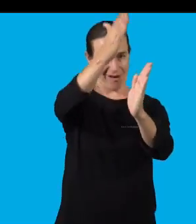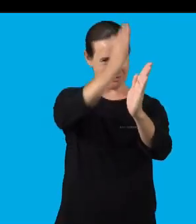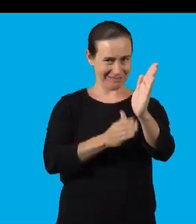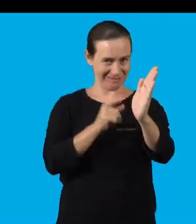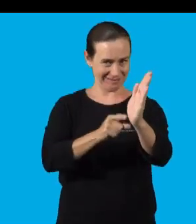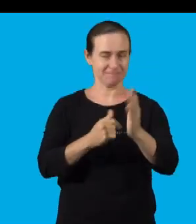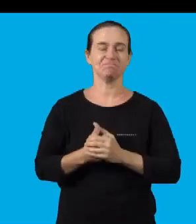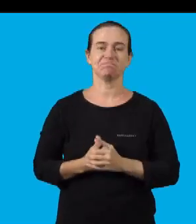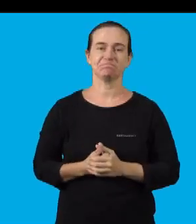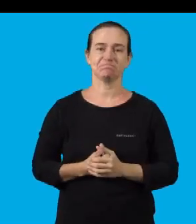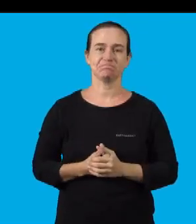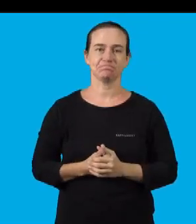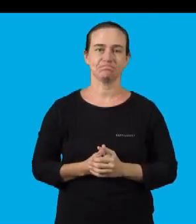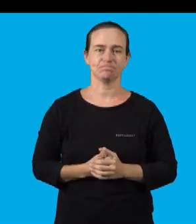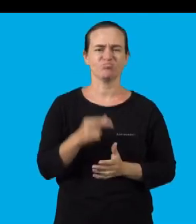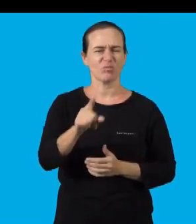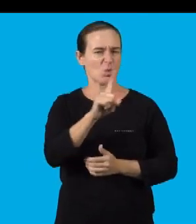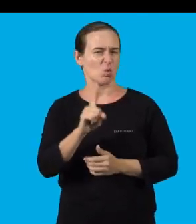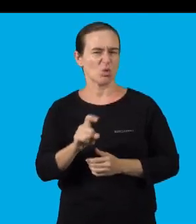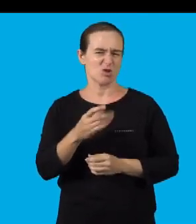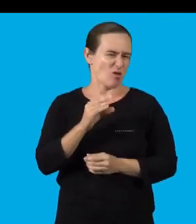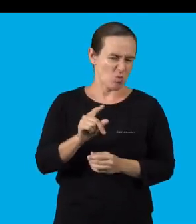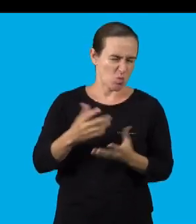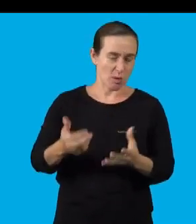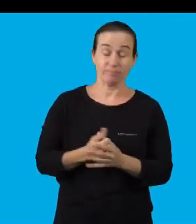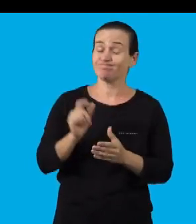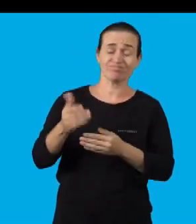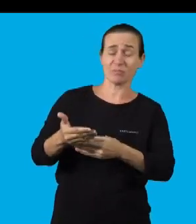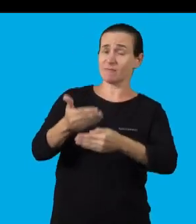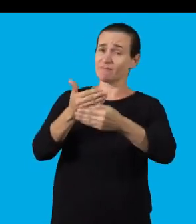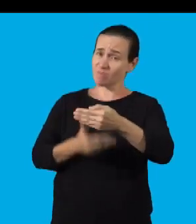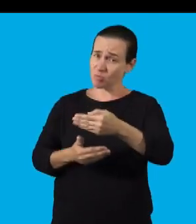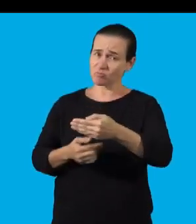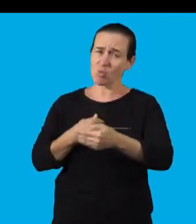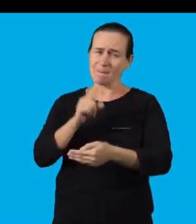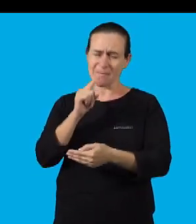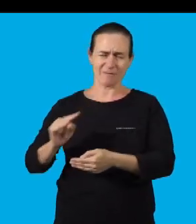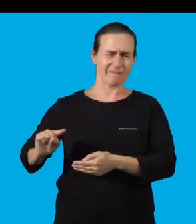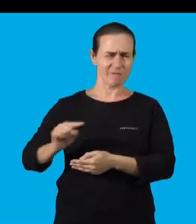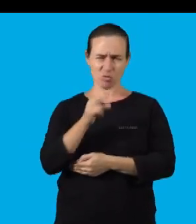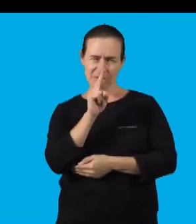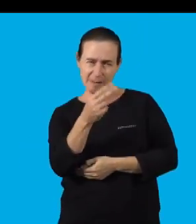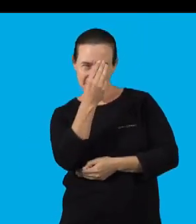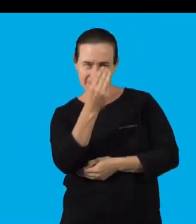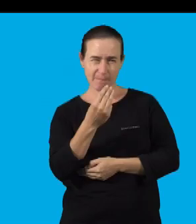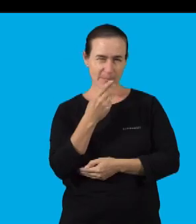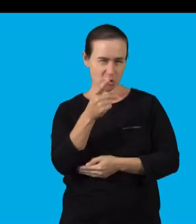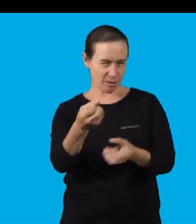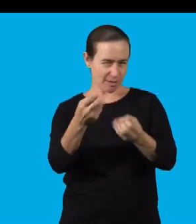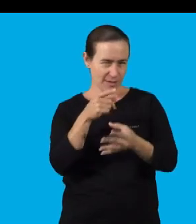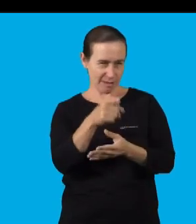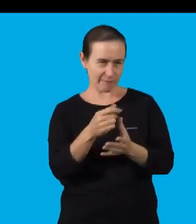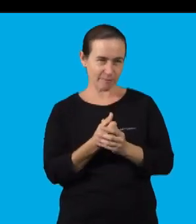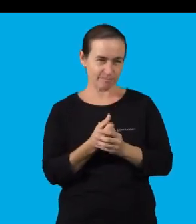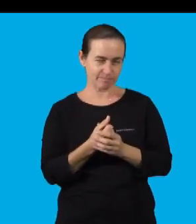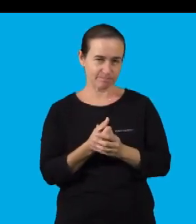of G. So let's see what our questions are. But before we can look at the questions, you need to look at the diagram that has